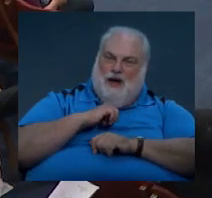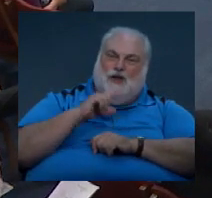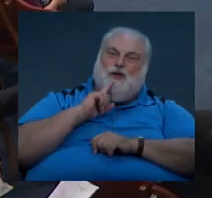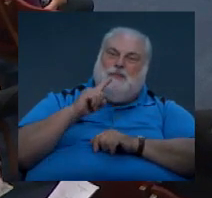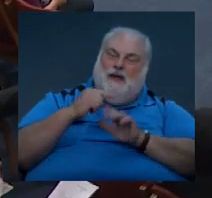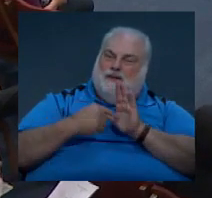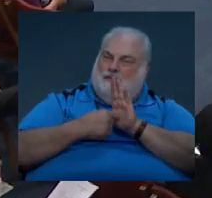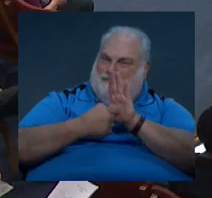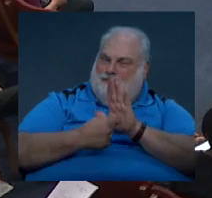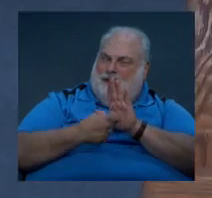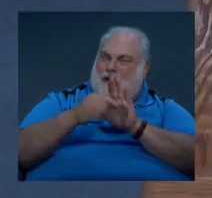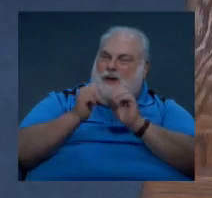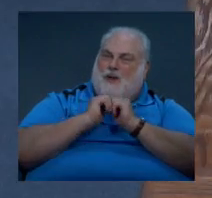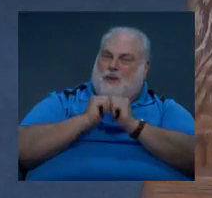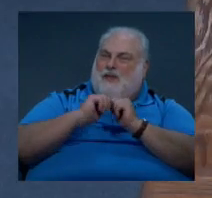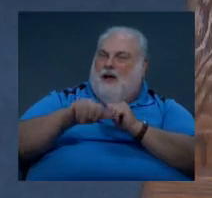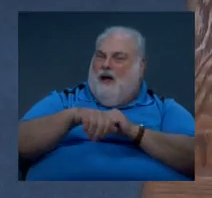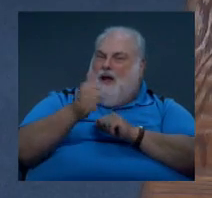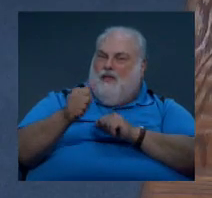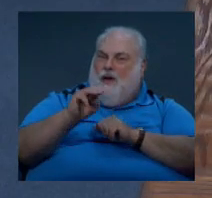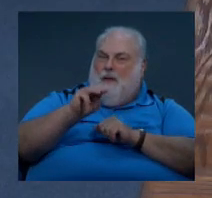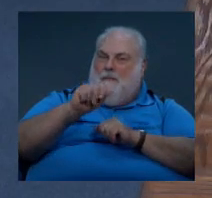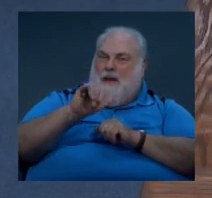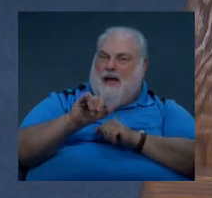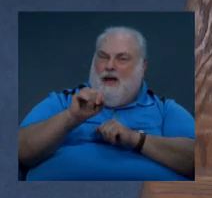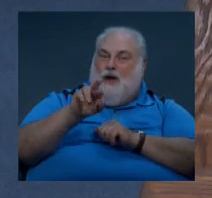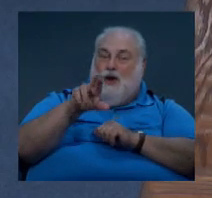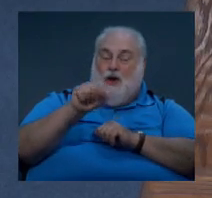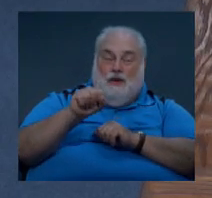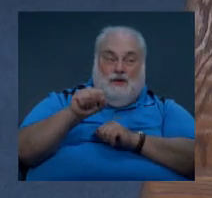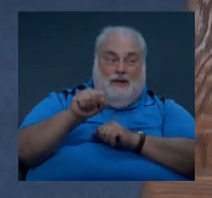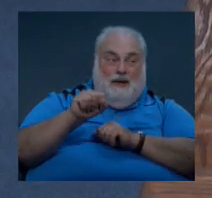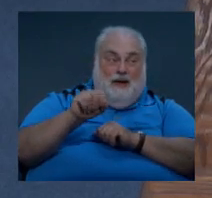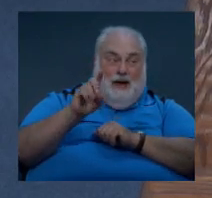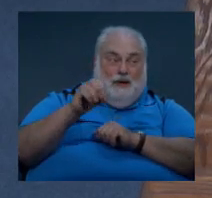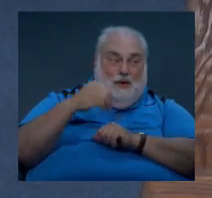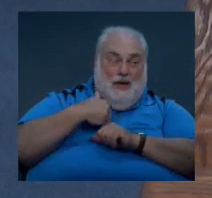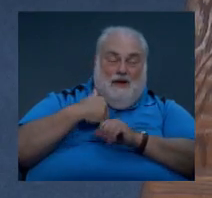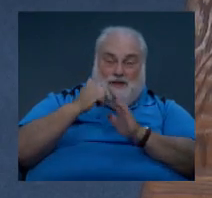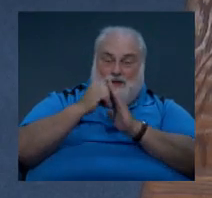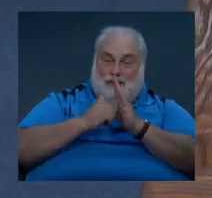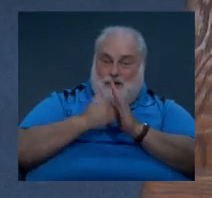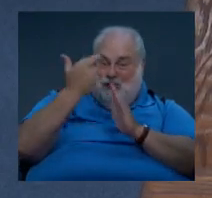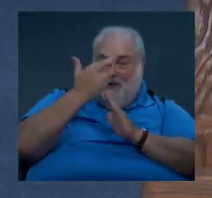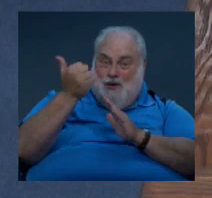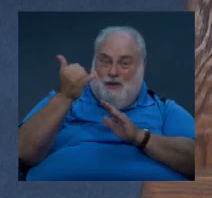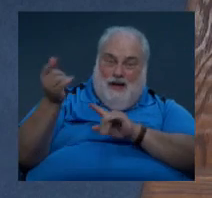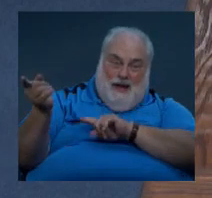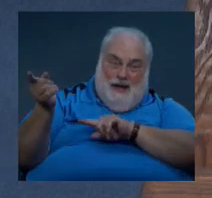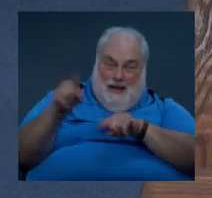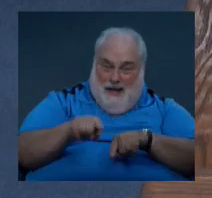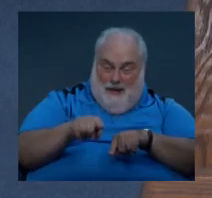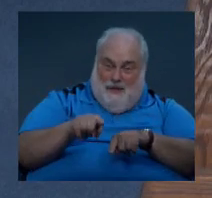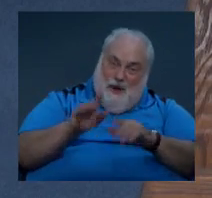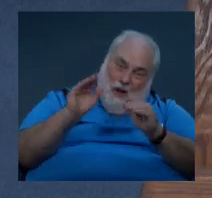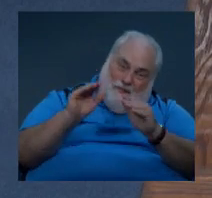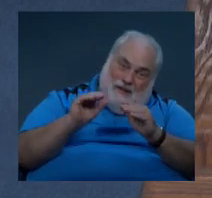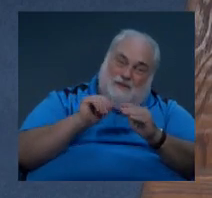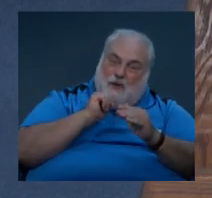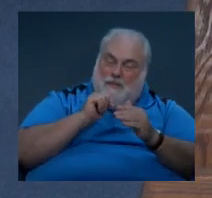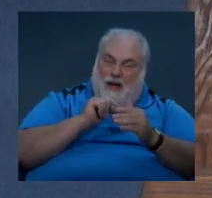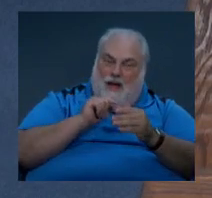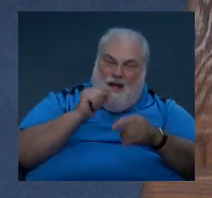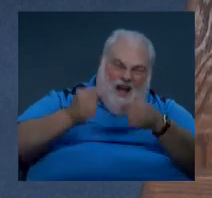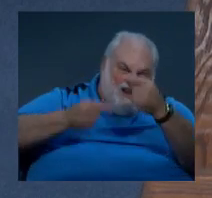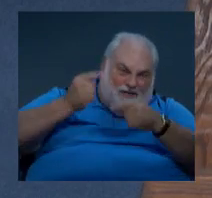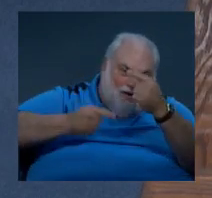the mayors that are up there, and certainly future ones as well. I do have something on the agenda, which is why I'm here, and hopefully it won't be controversial